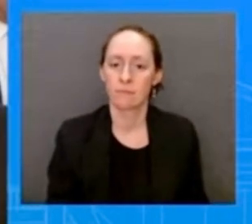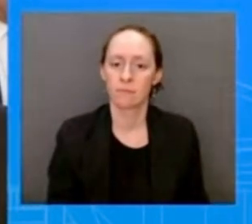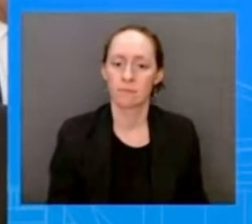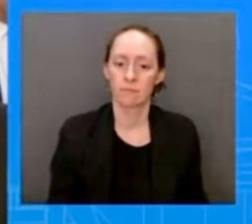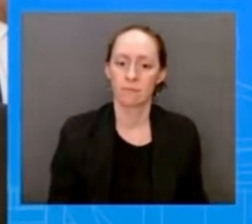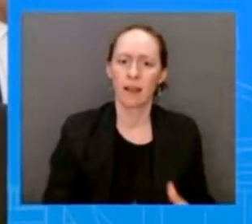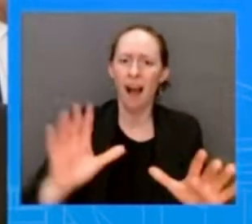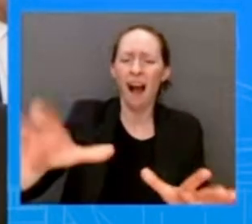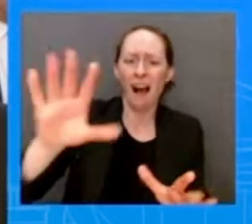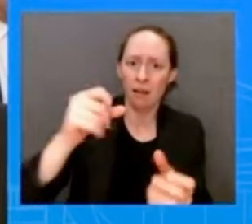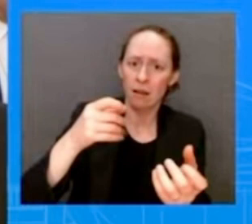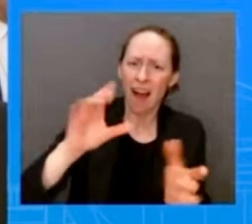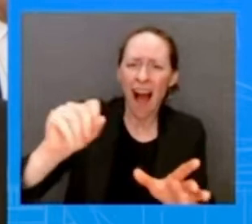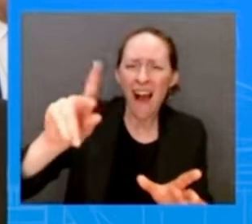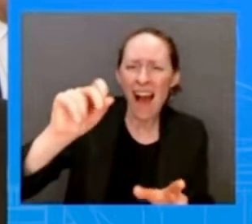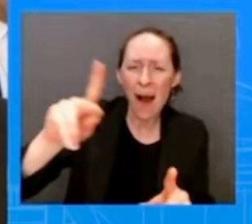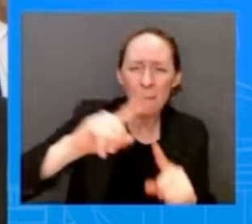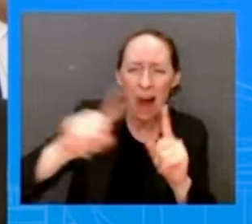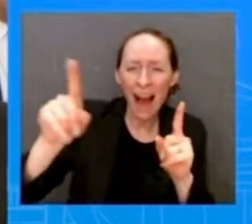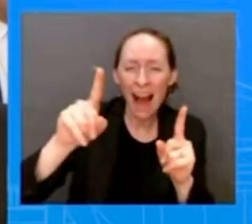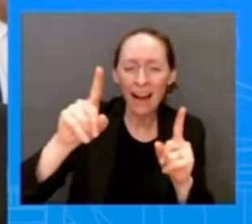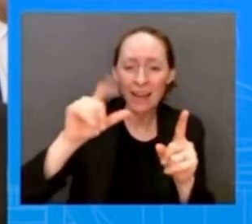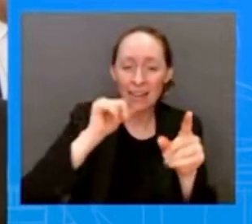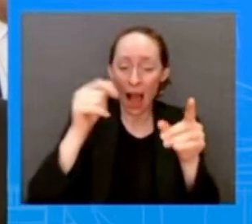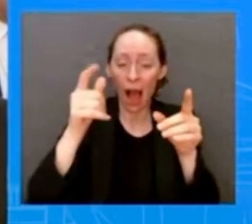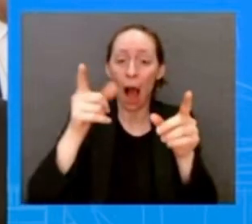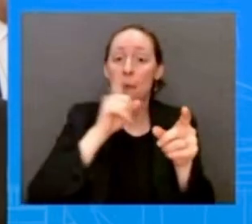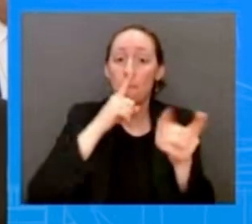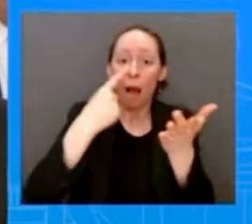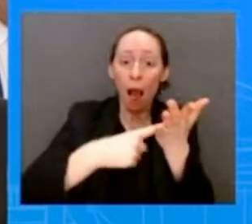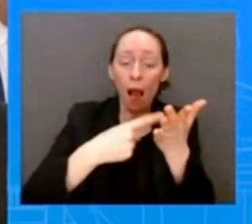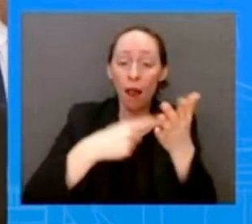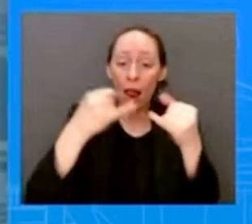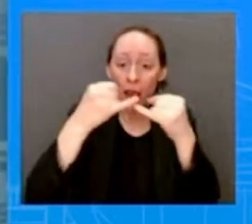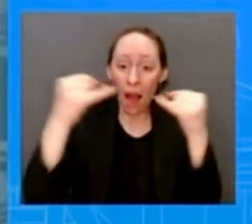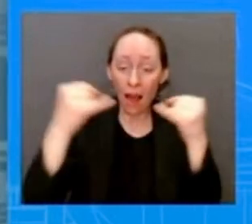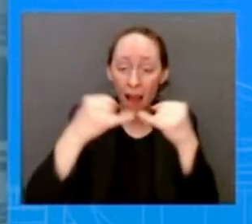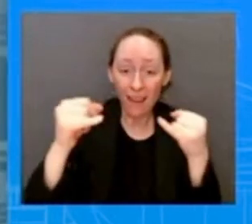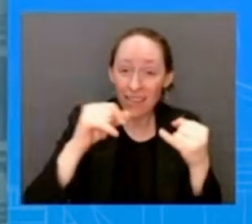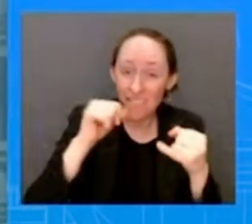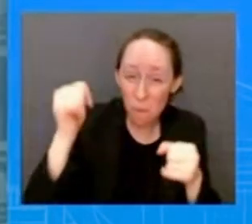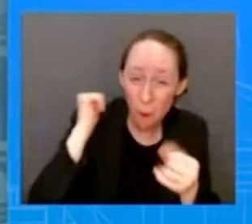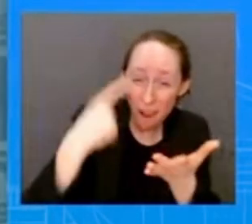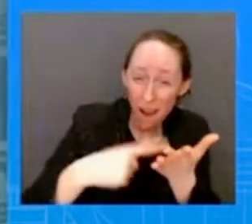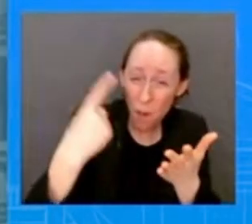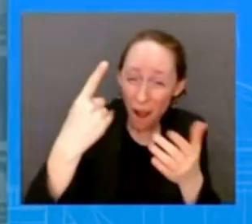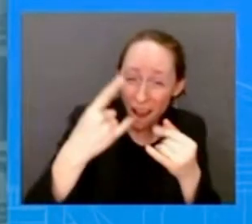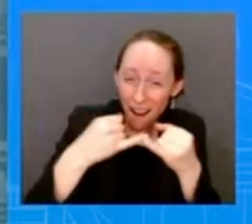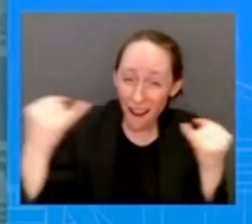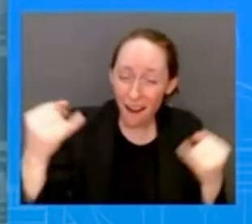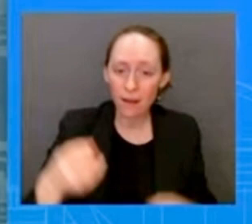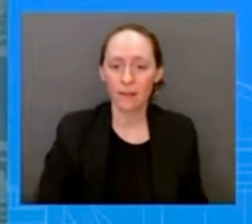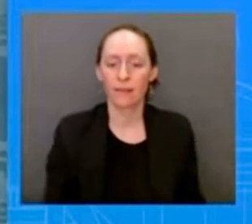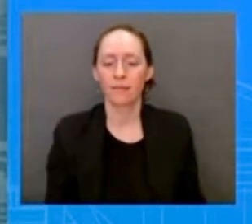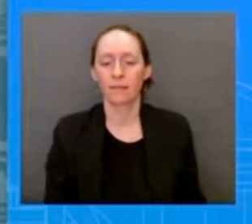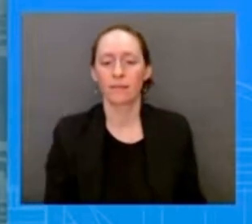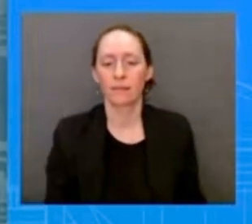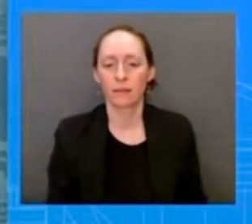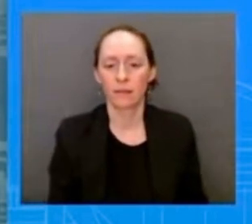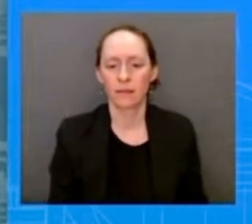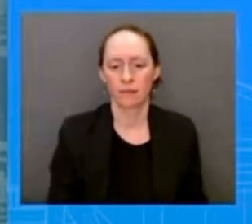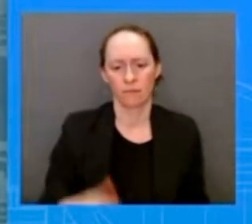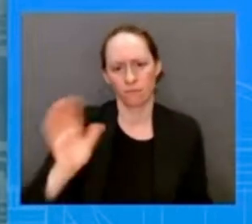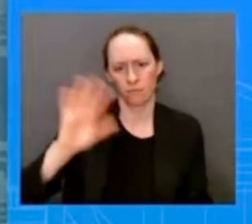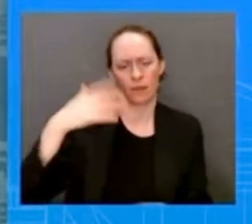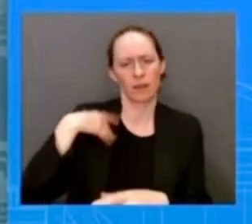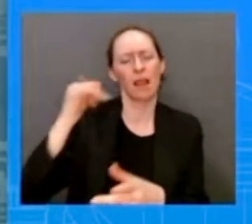that line. No, since you mentioned carjacking. No, I know. I just use carjacking as an example, but he also mentioned it in his tweet. No,